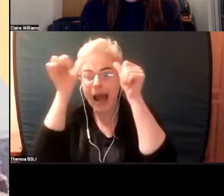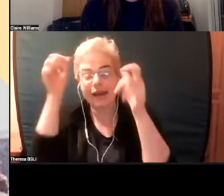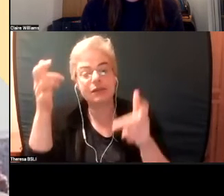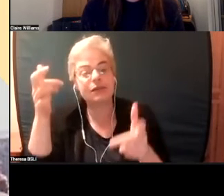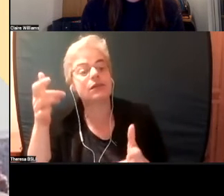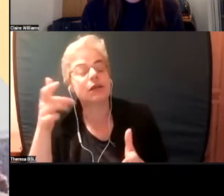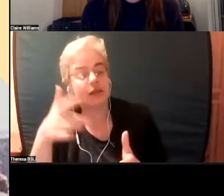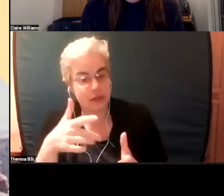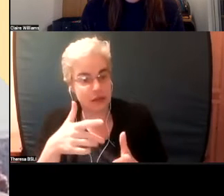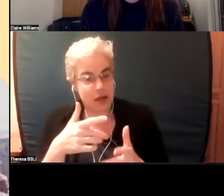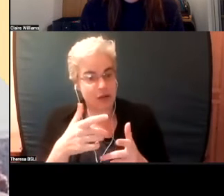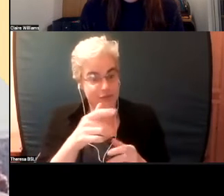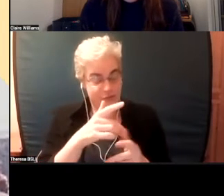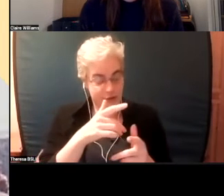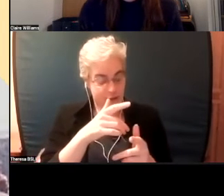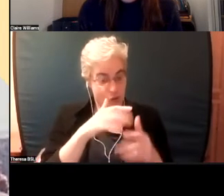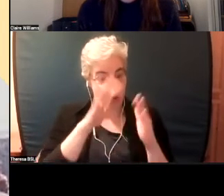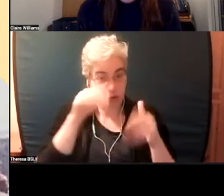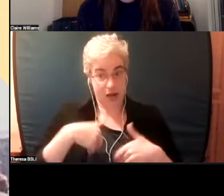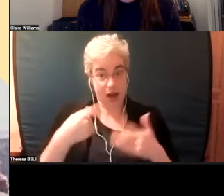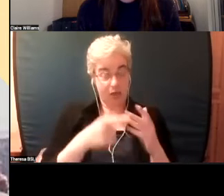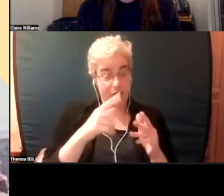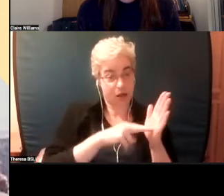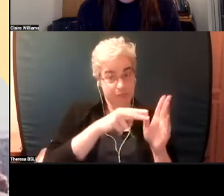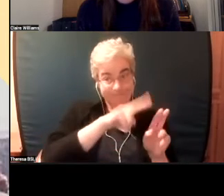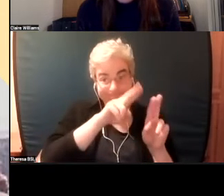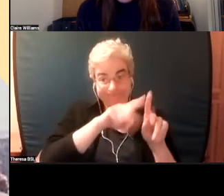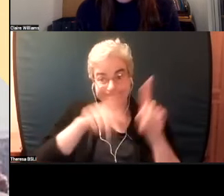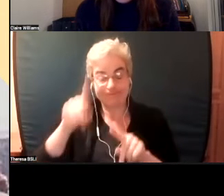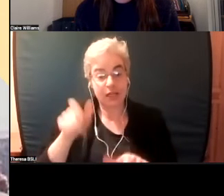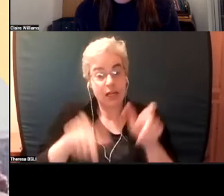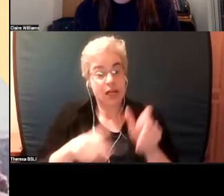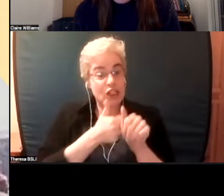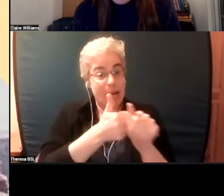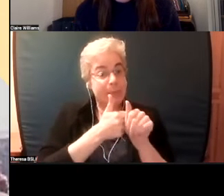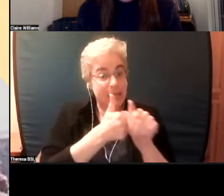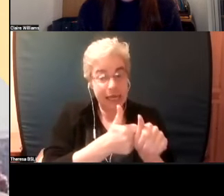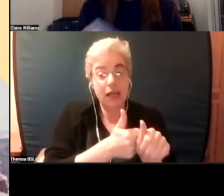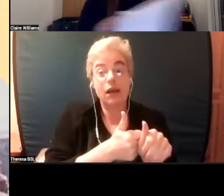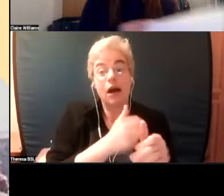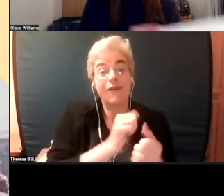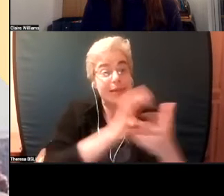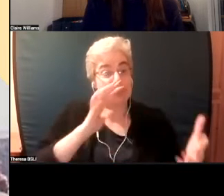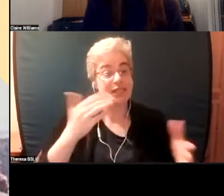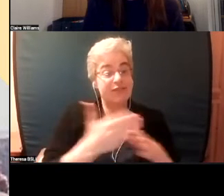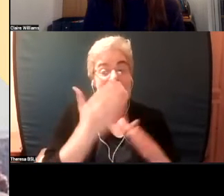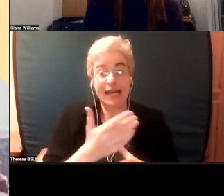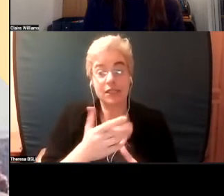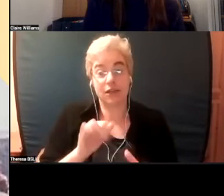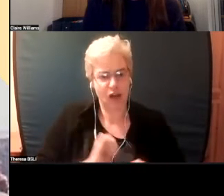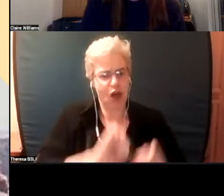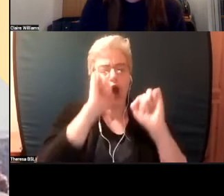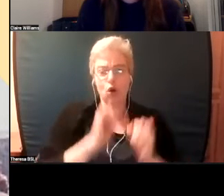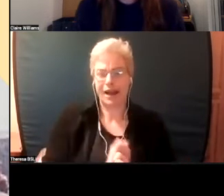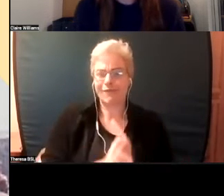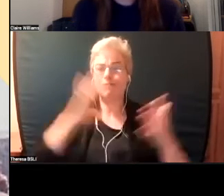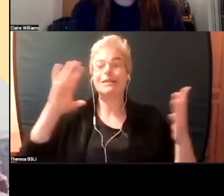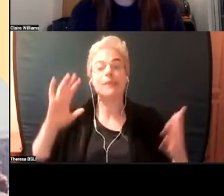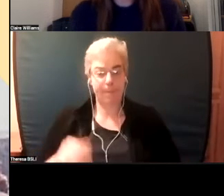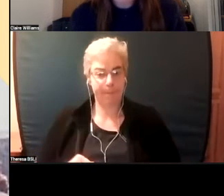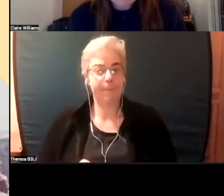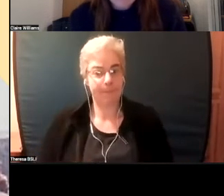other neurodiverse people, the championing of liberative acts by neurodivergent people for their own liberation,